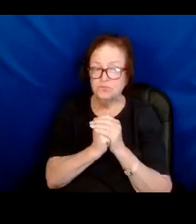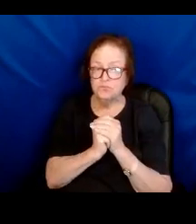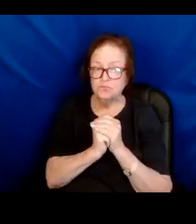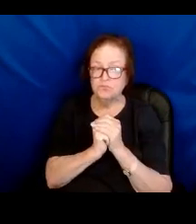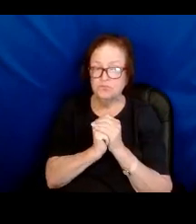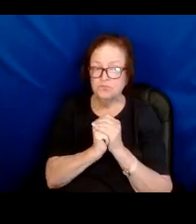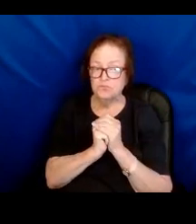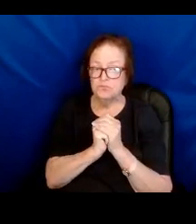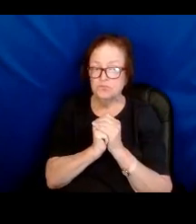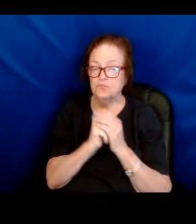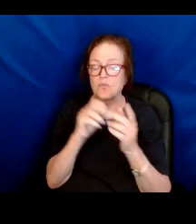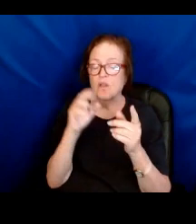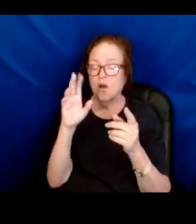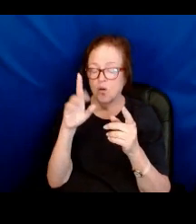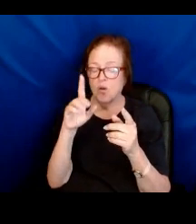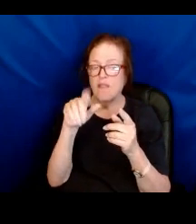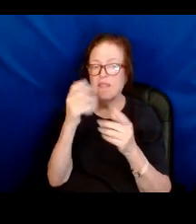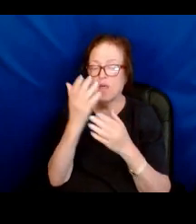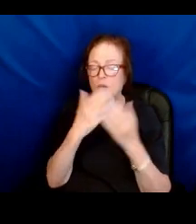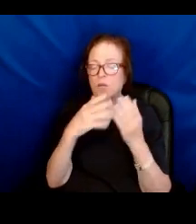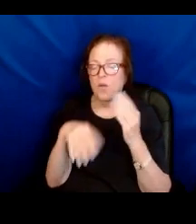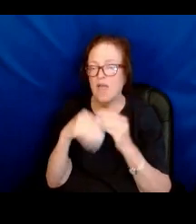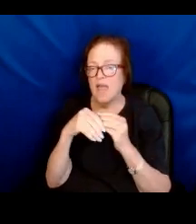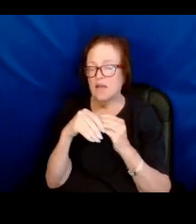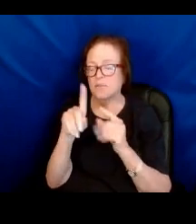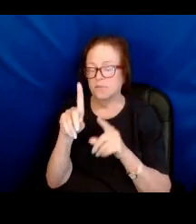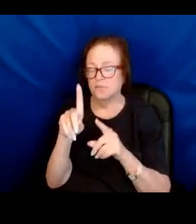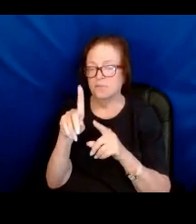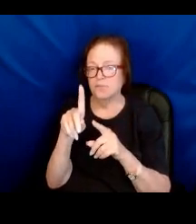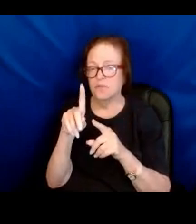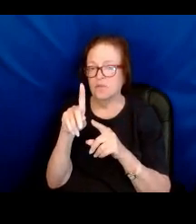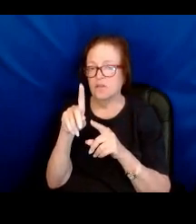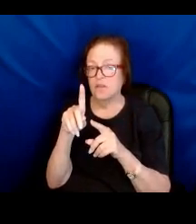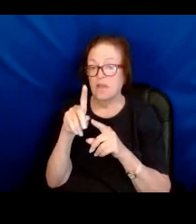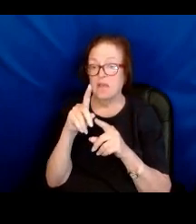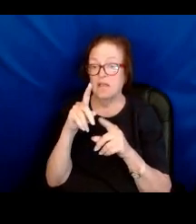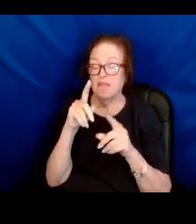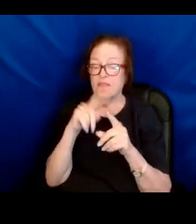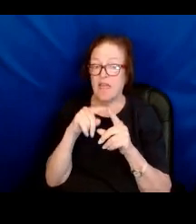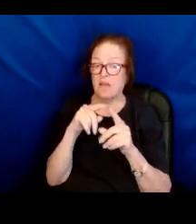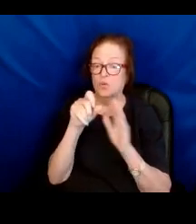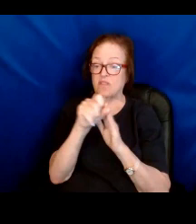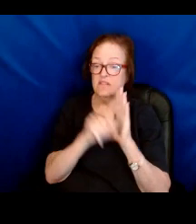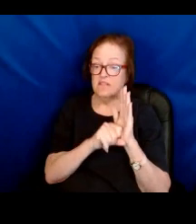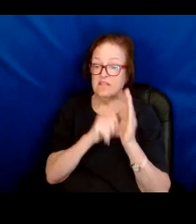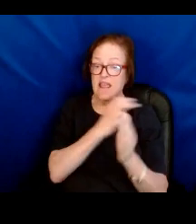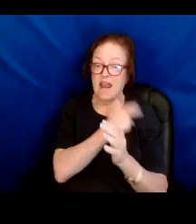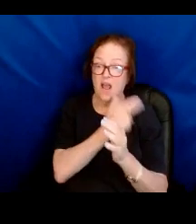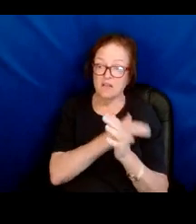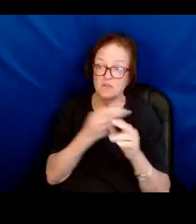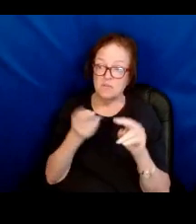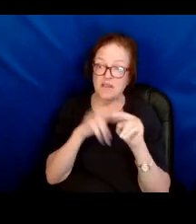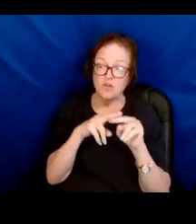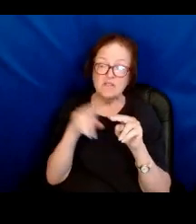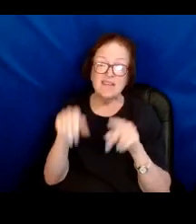Oh, yep, I'm sorry. The other piece I wanted to add was there's, in addition to state hospitals, there's been this increase in